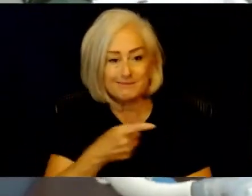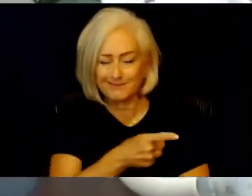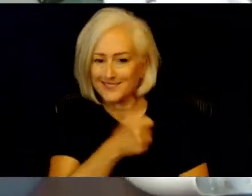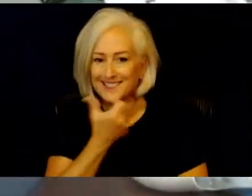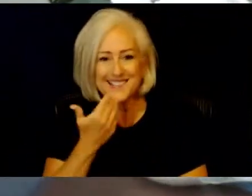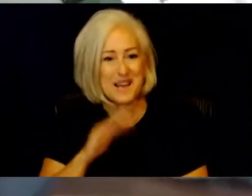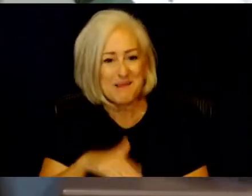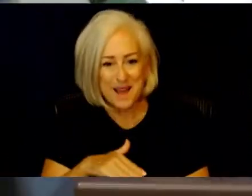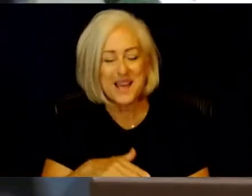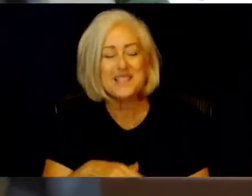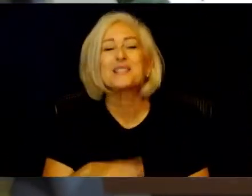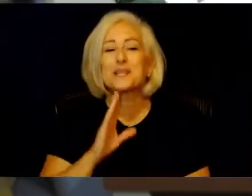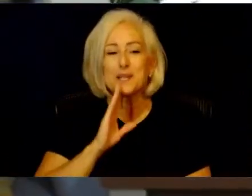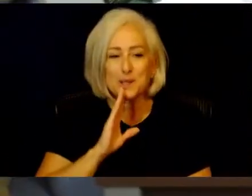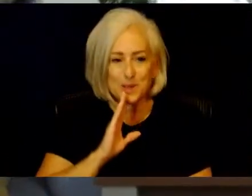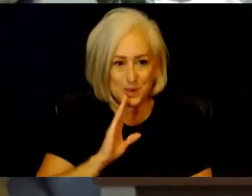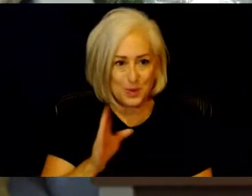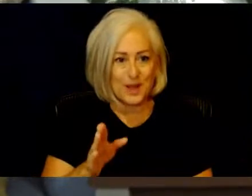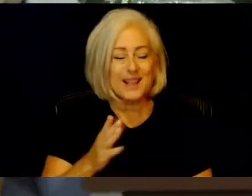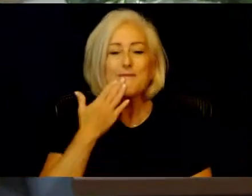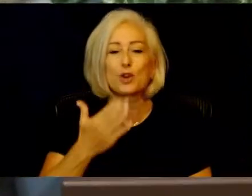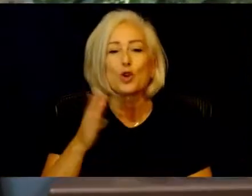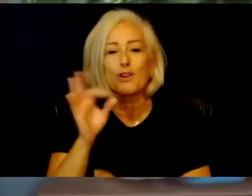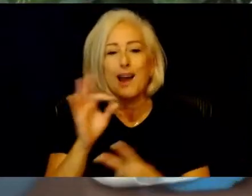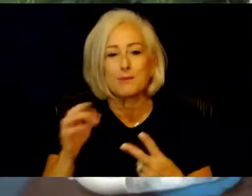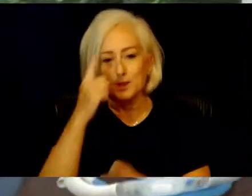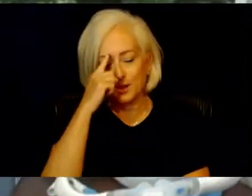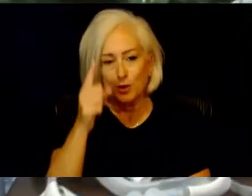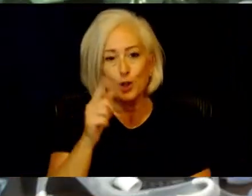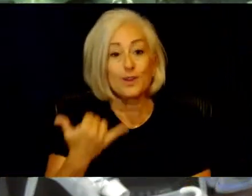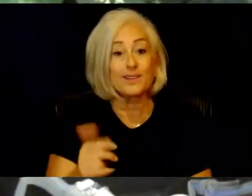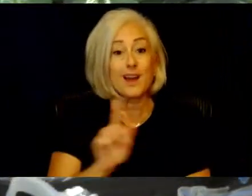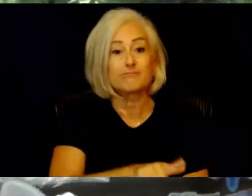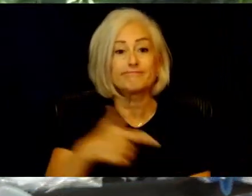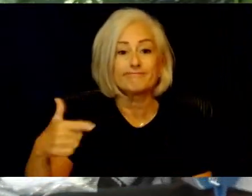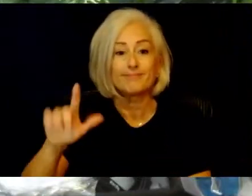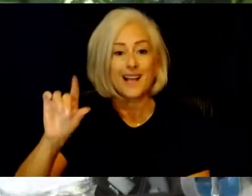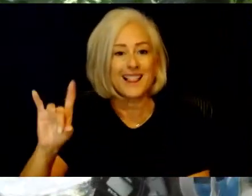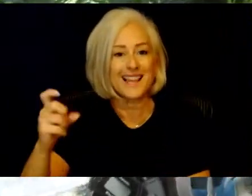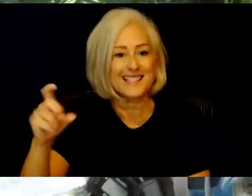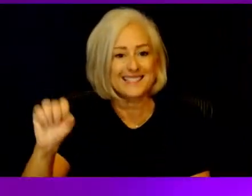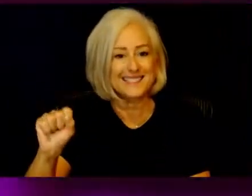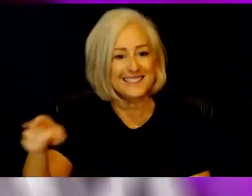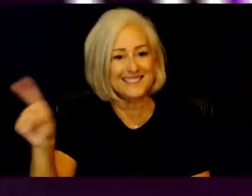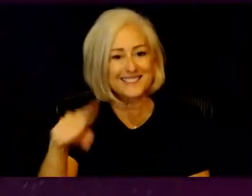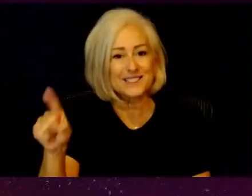tell you, have some good options for you. But Alexis, I'm going to send it back in studio. I bet we've got a few questions.